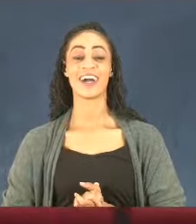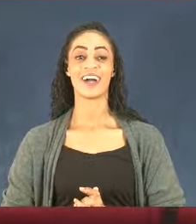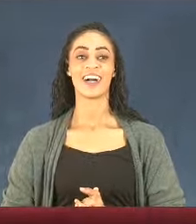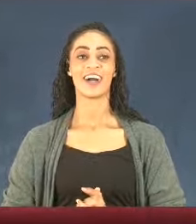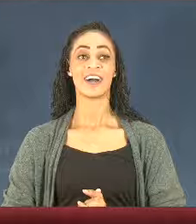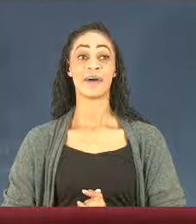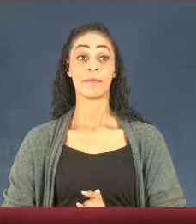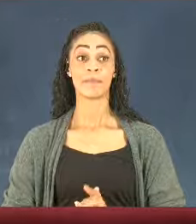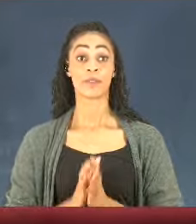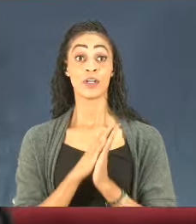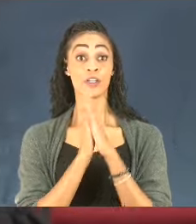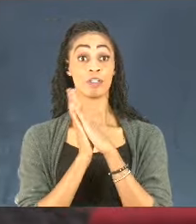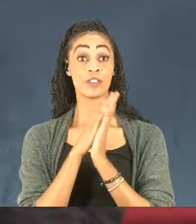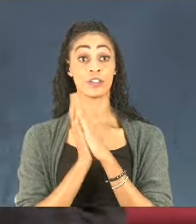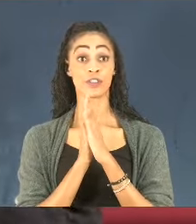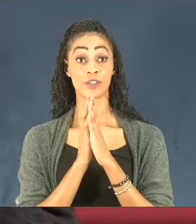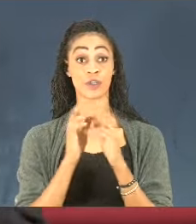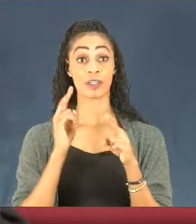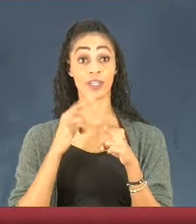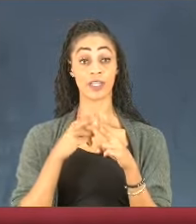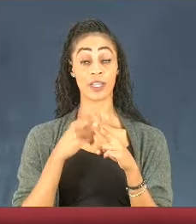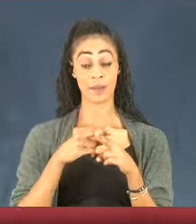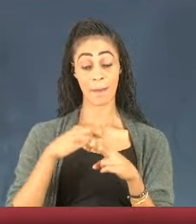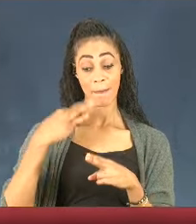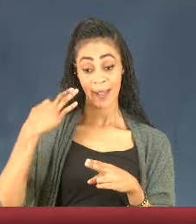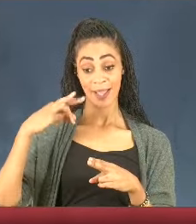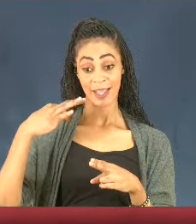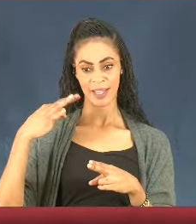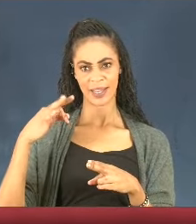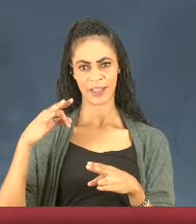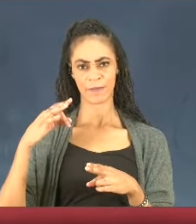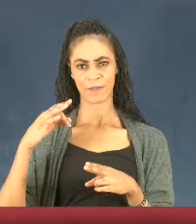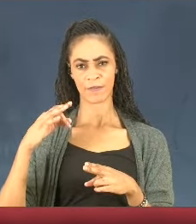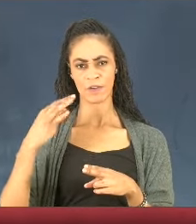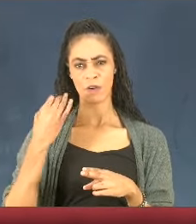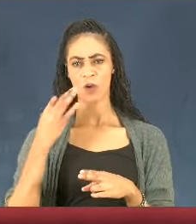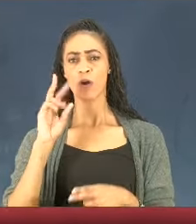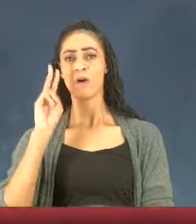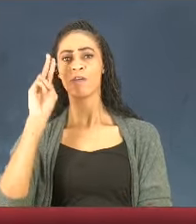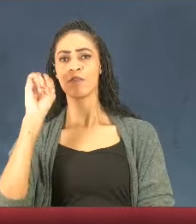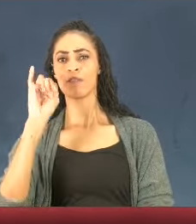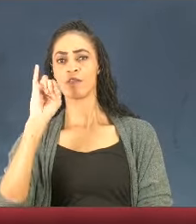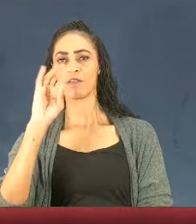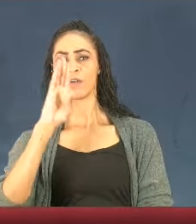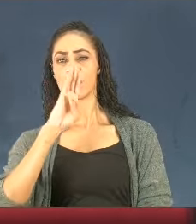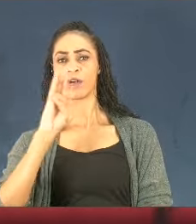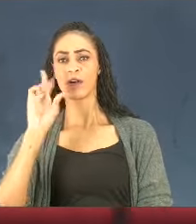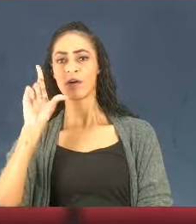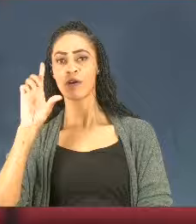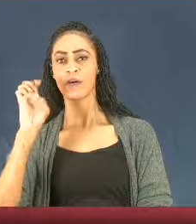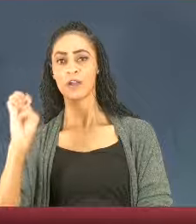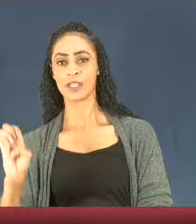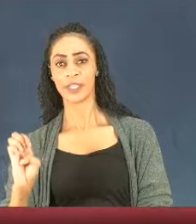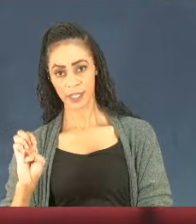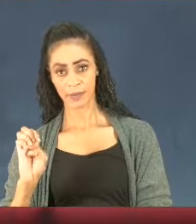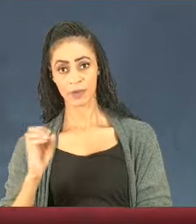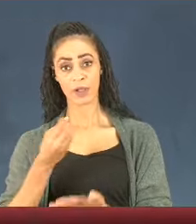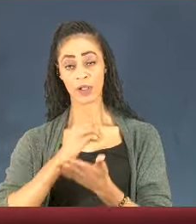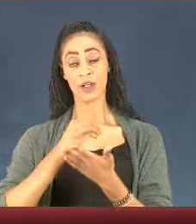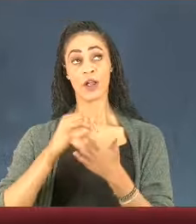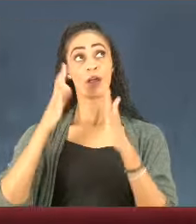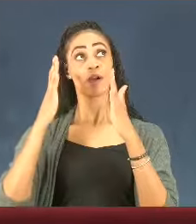This story is called The Leaf of Nigel. It's a story that Tolkien, the writer Tolkien, wrote years